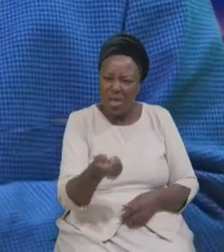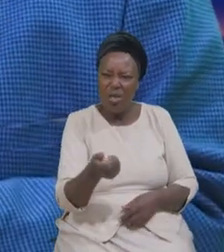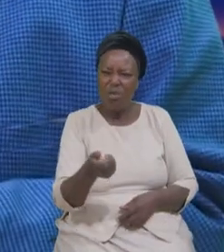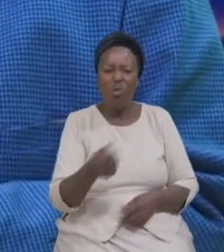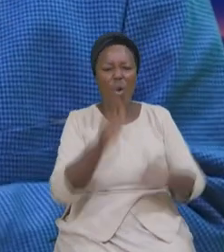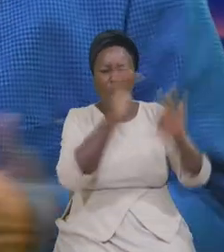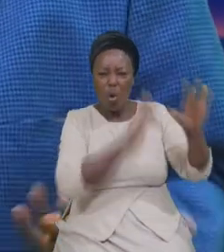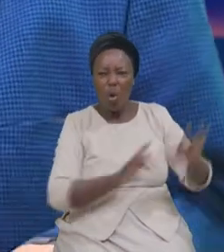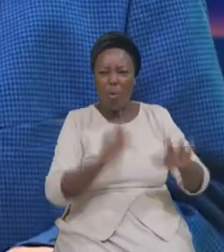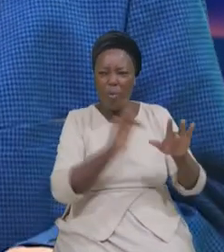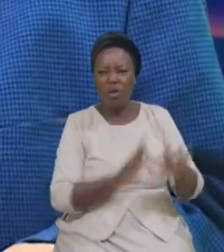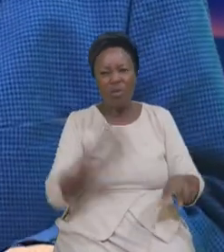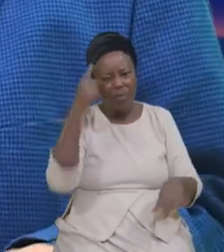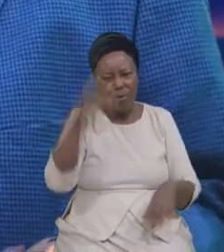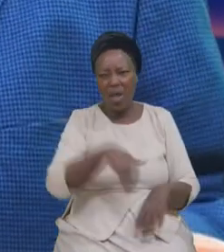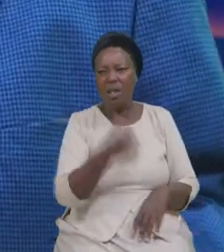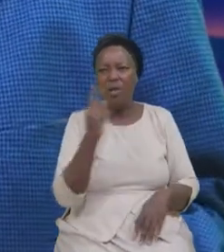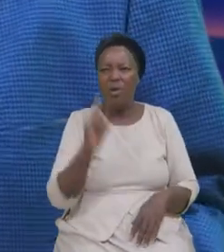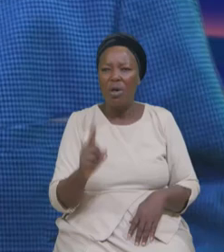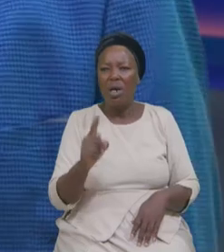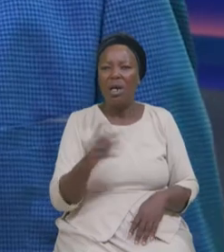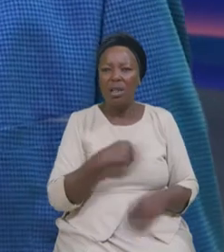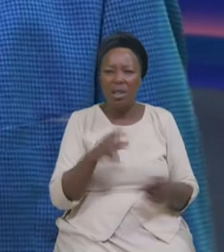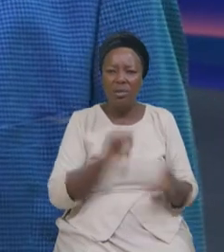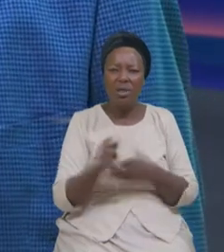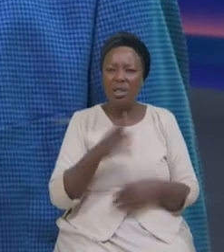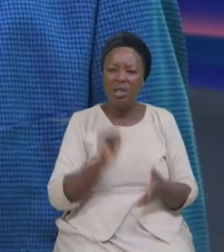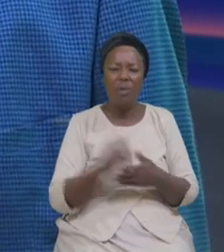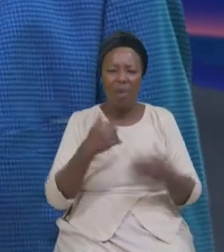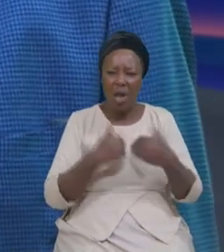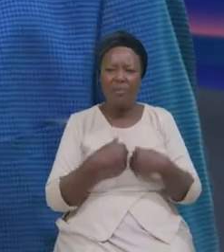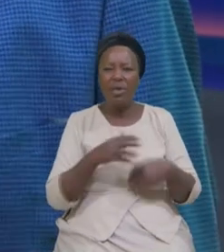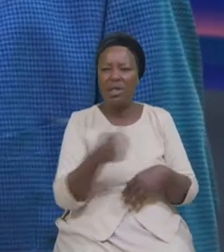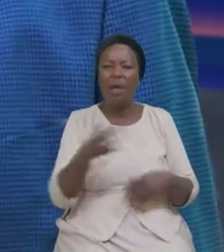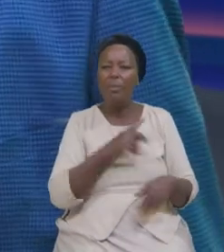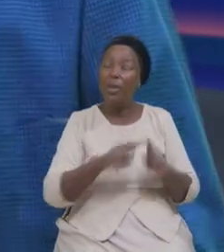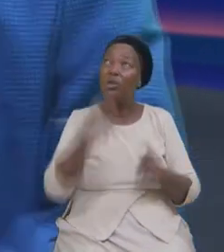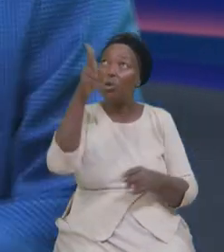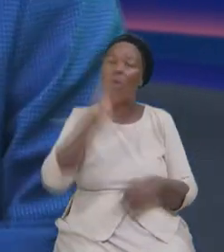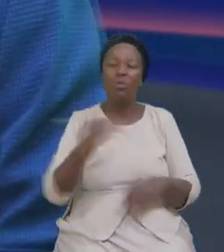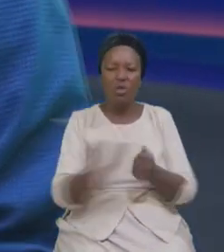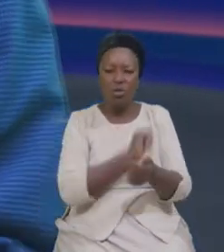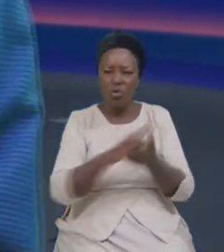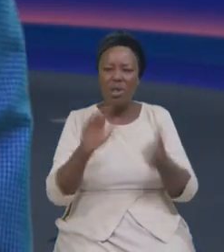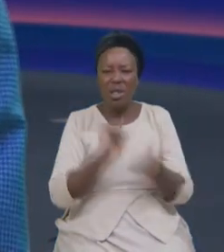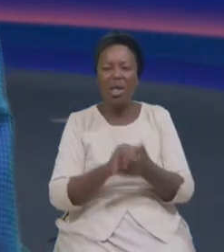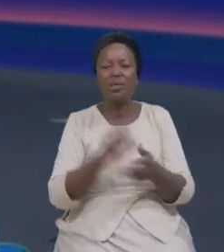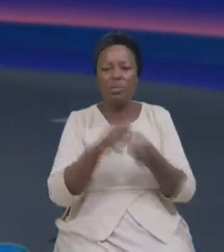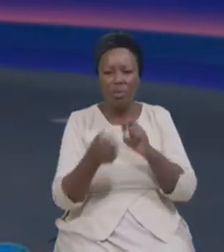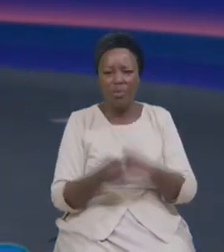compassion and sympathy. Those are things that we cannot solve, but God can deal with every problem we have. Number